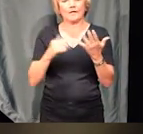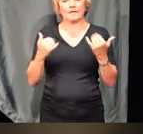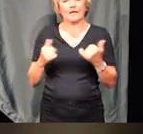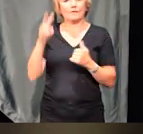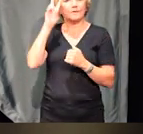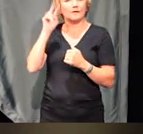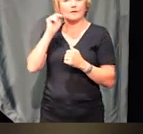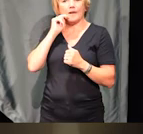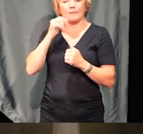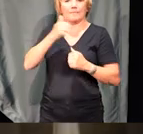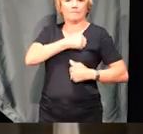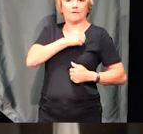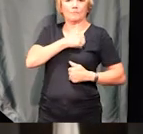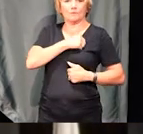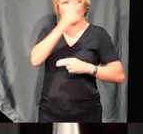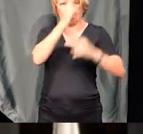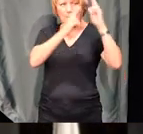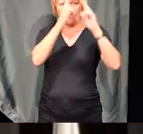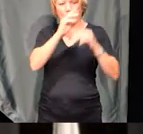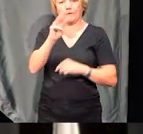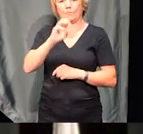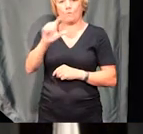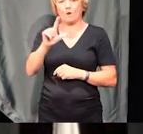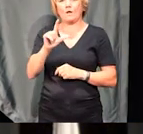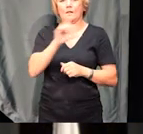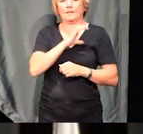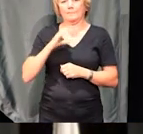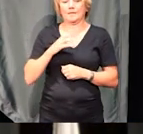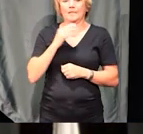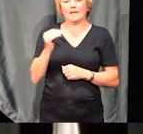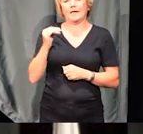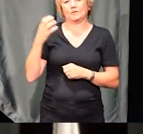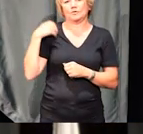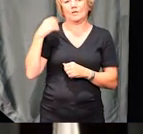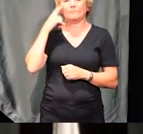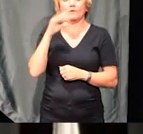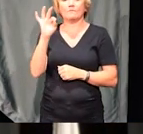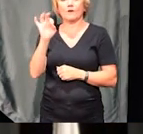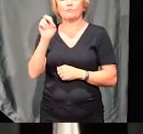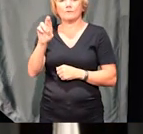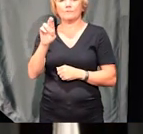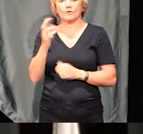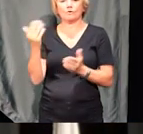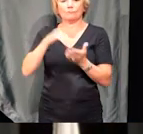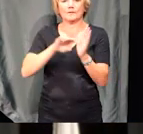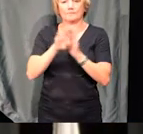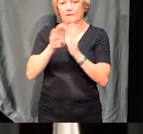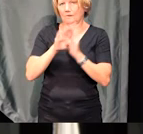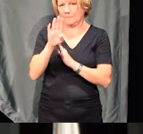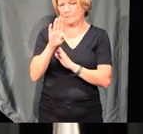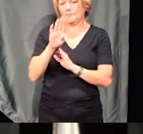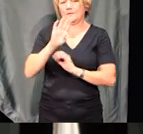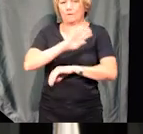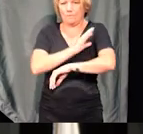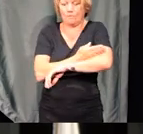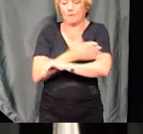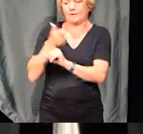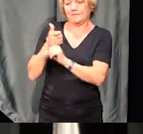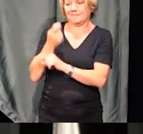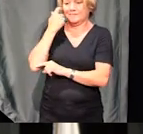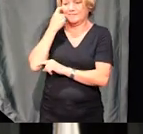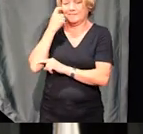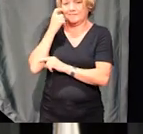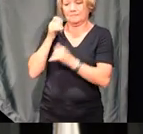Vietnam Veterans Memorial Wall Committee and chair of the Fall River Redevelopment Authority. He was recently named